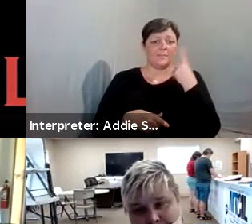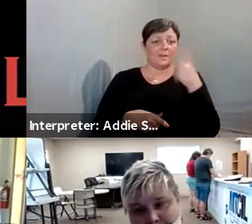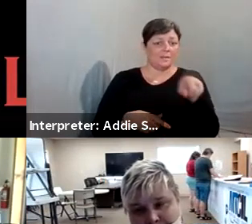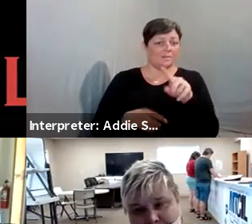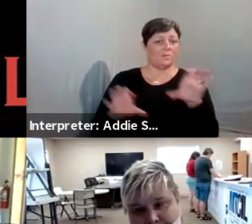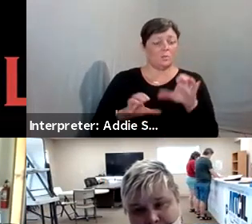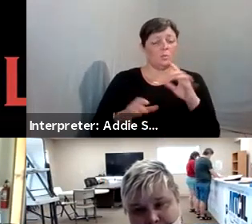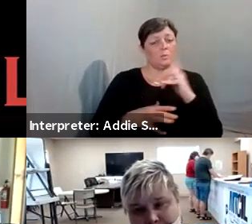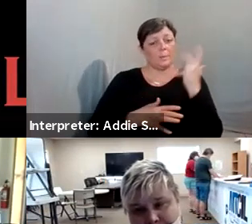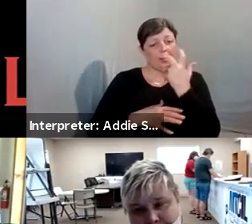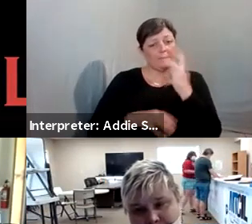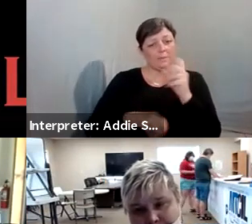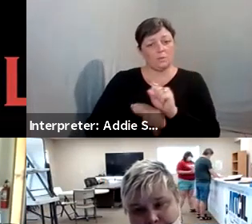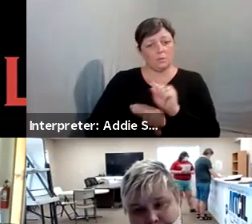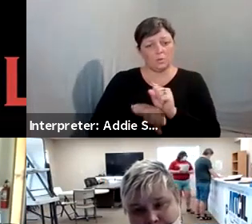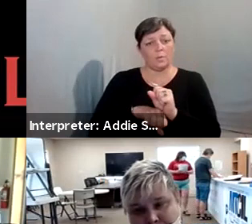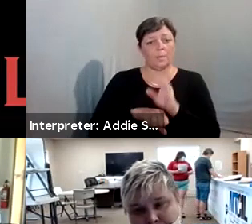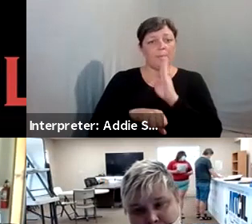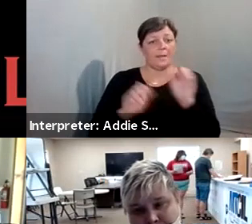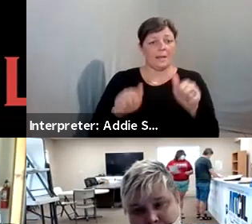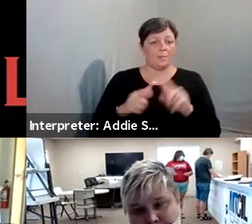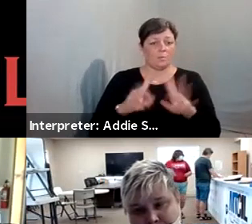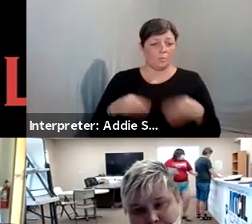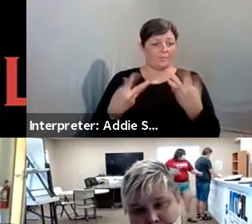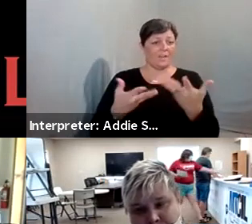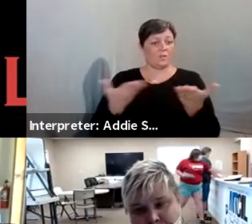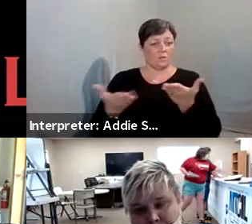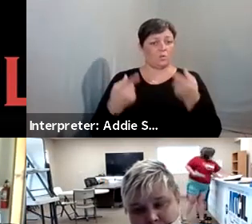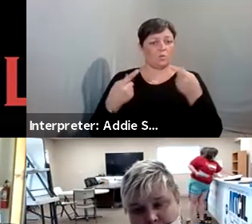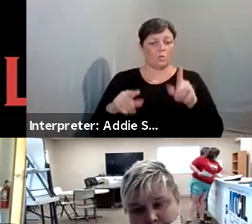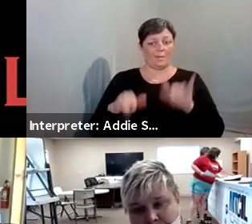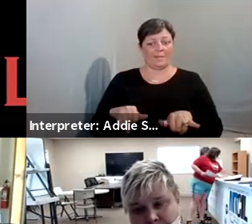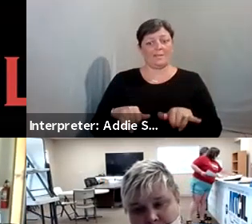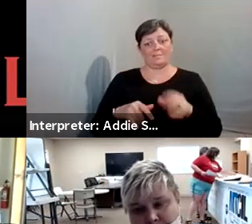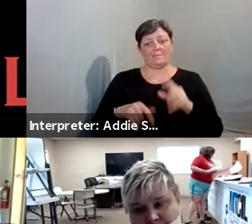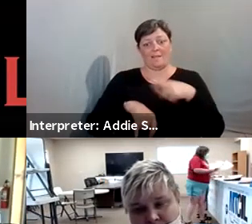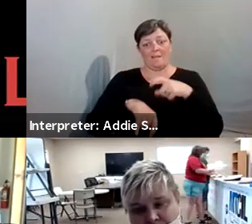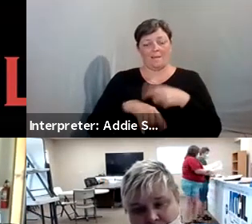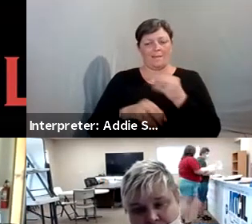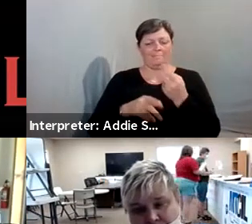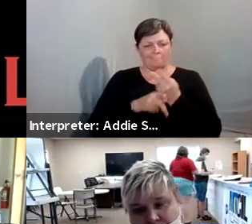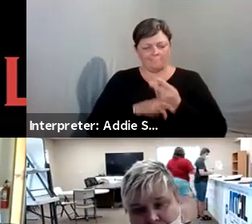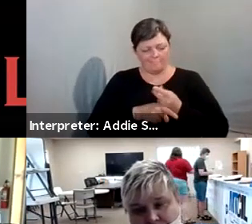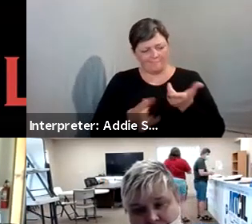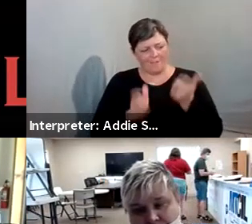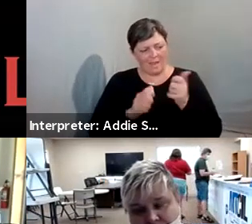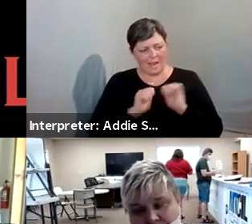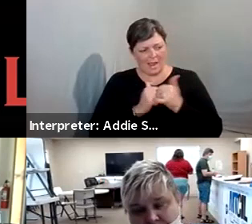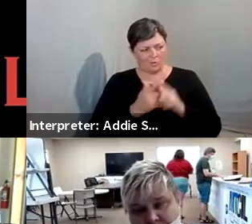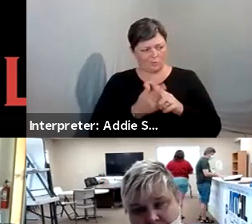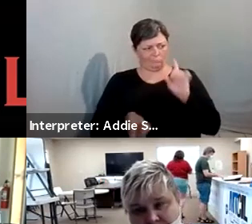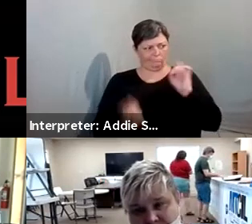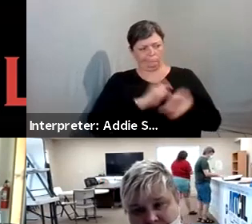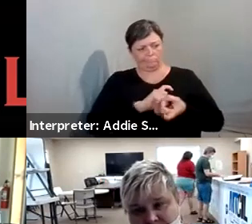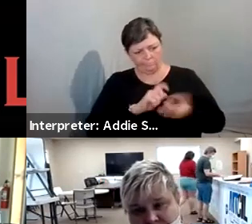at being able to keep providing services during this and figuring out very, very quickly how to switch